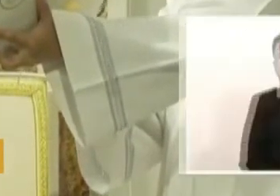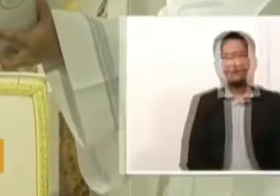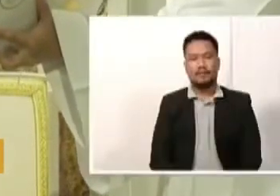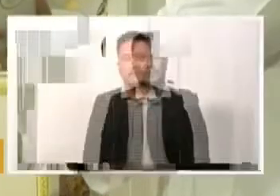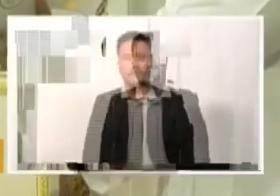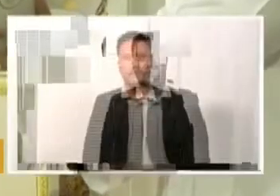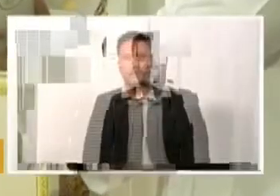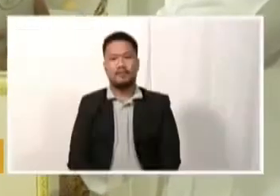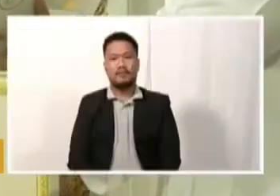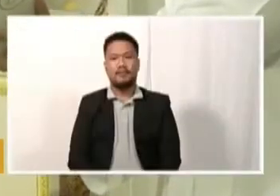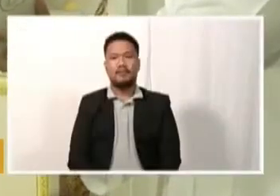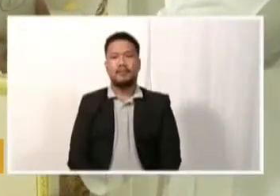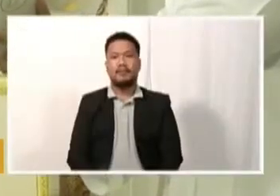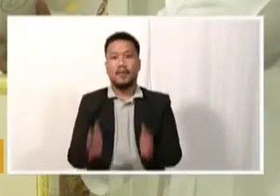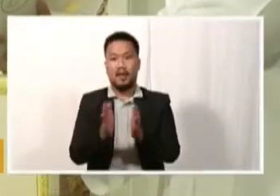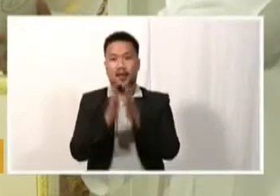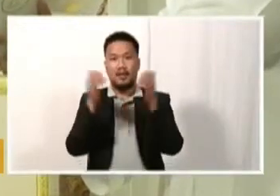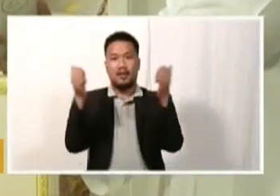Alleluia.